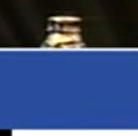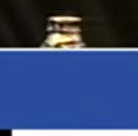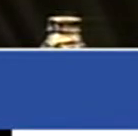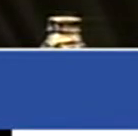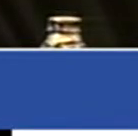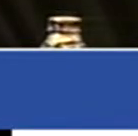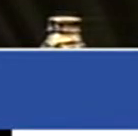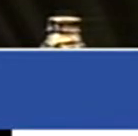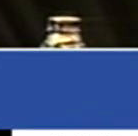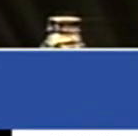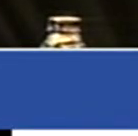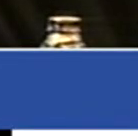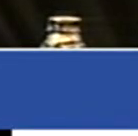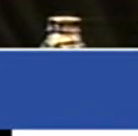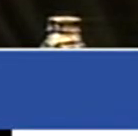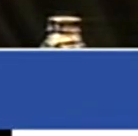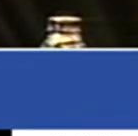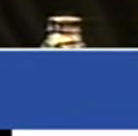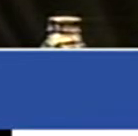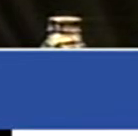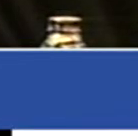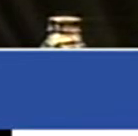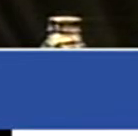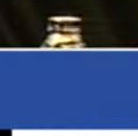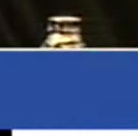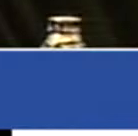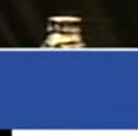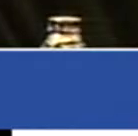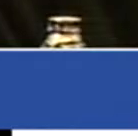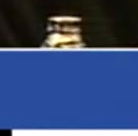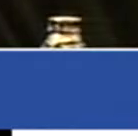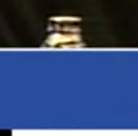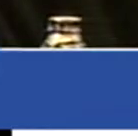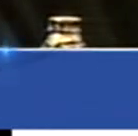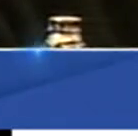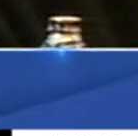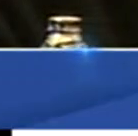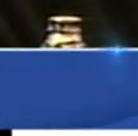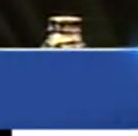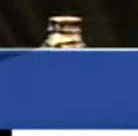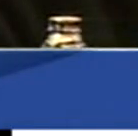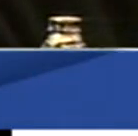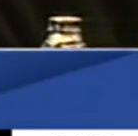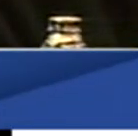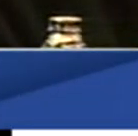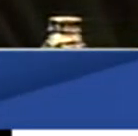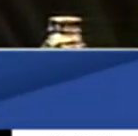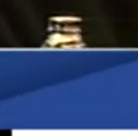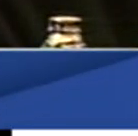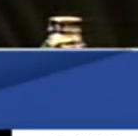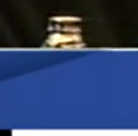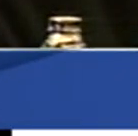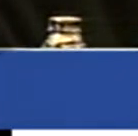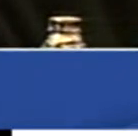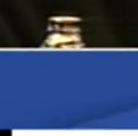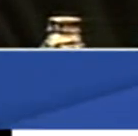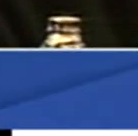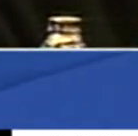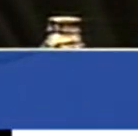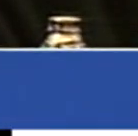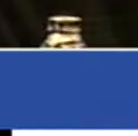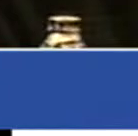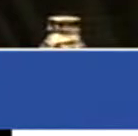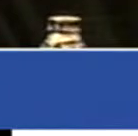would address the issue of counterfeit right at the entry points. The entry points into Kenya are